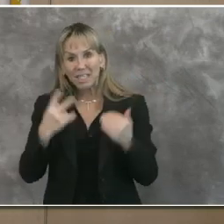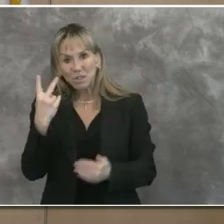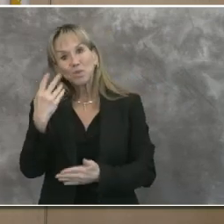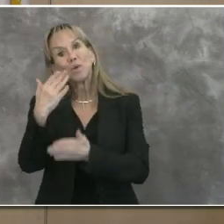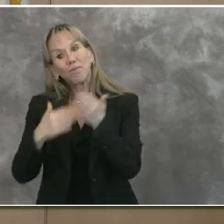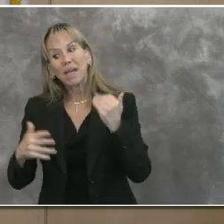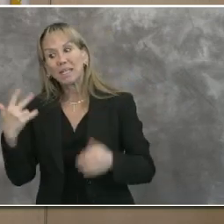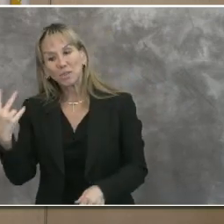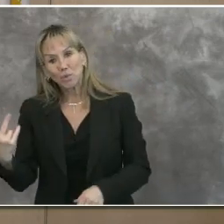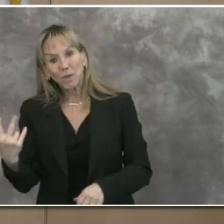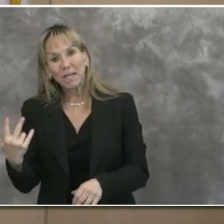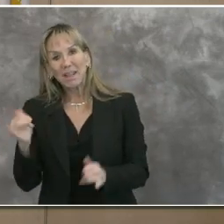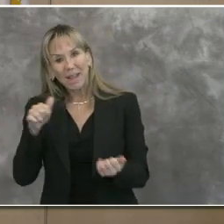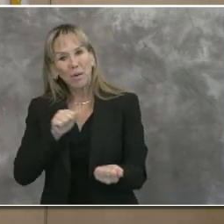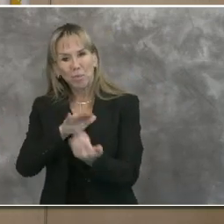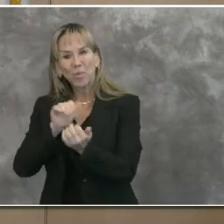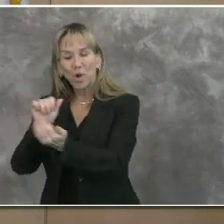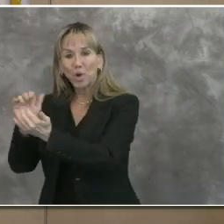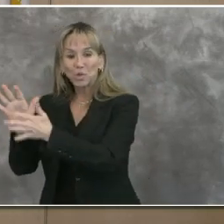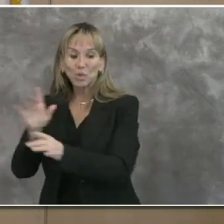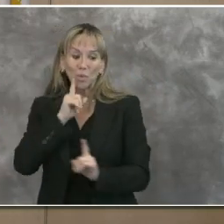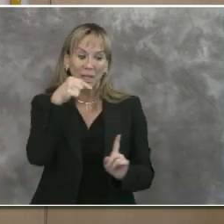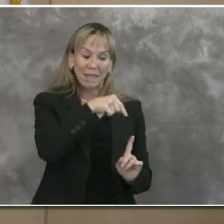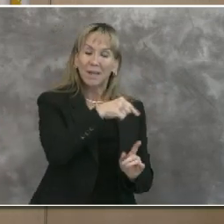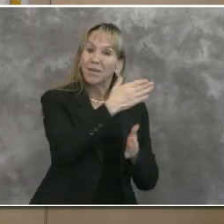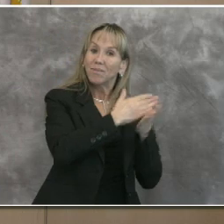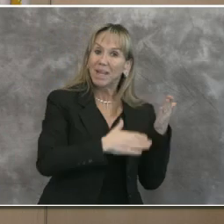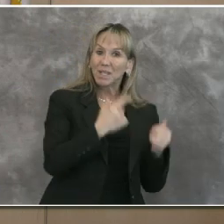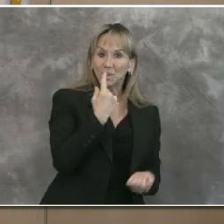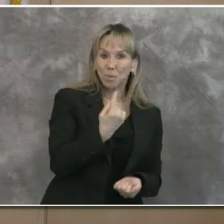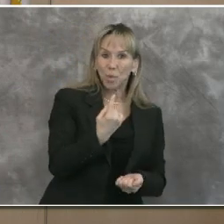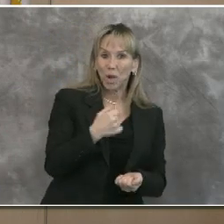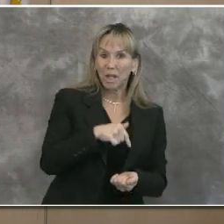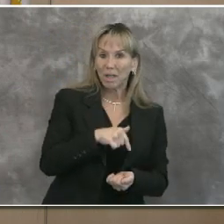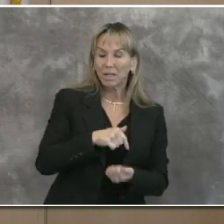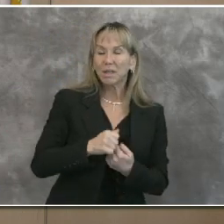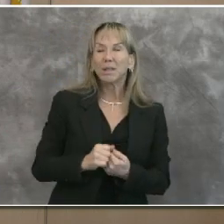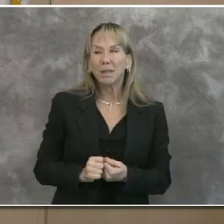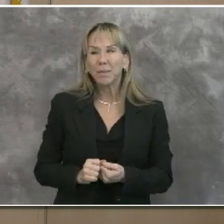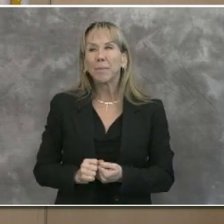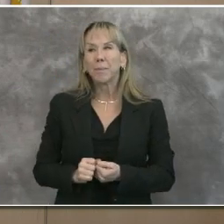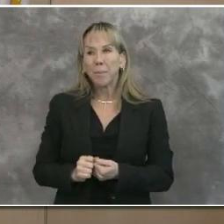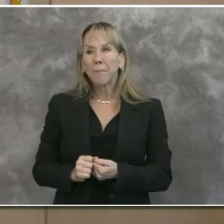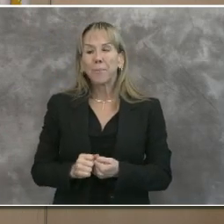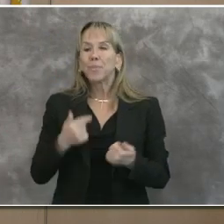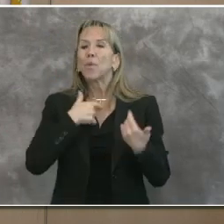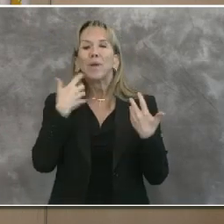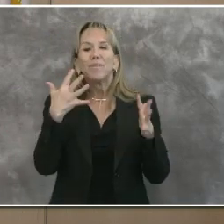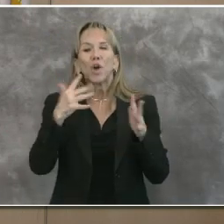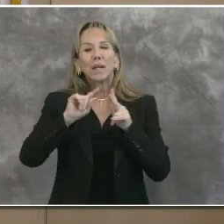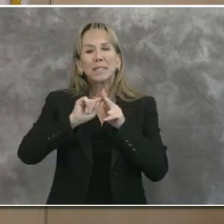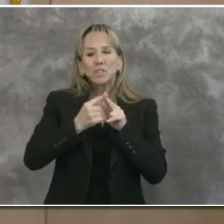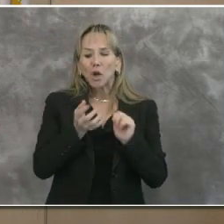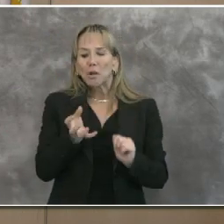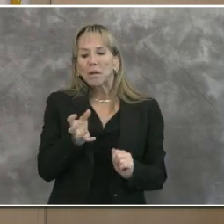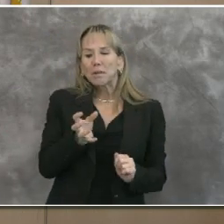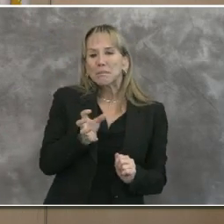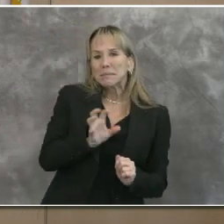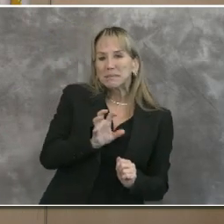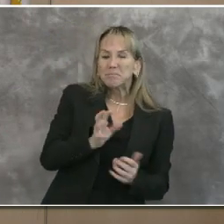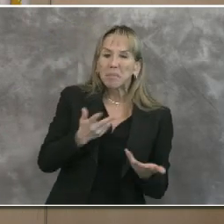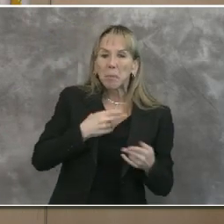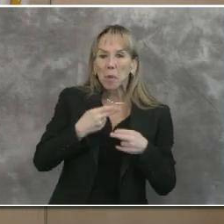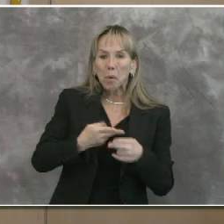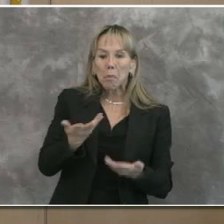1, it really is the things that we have already kind of dialed down, if you